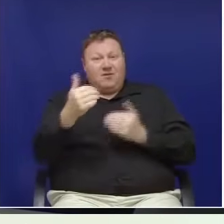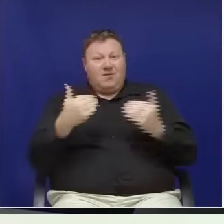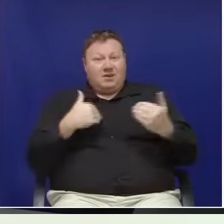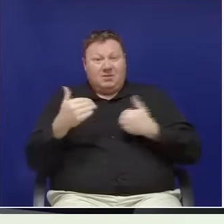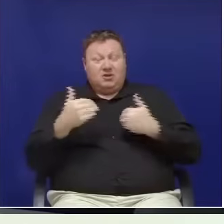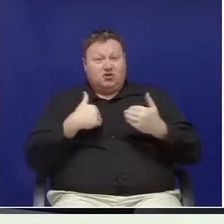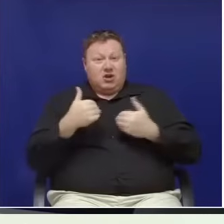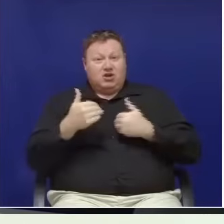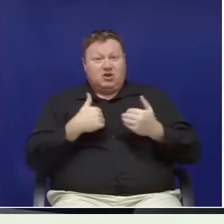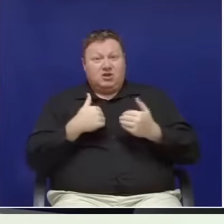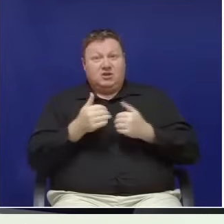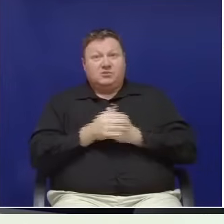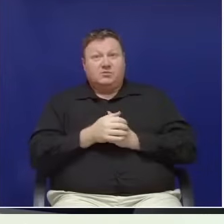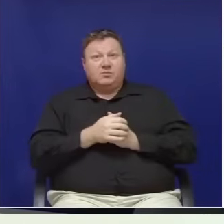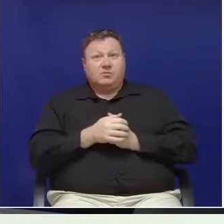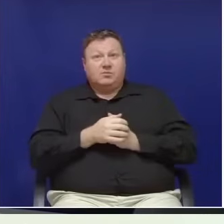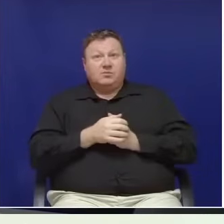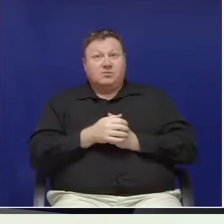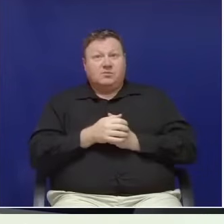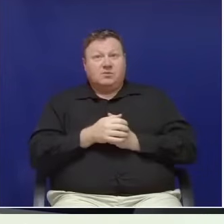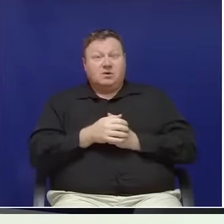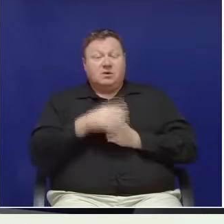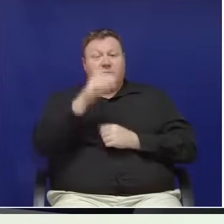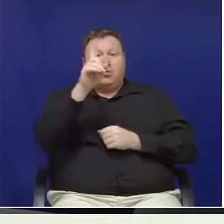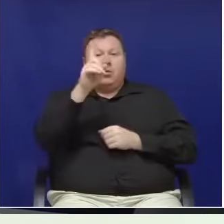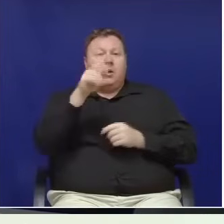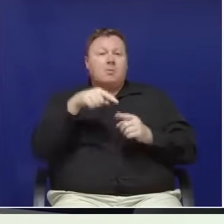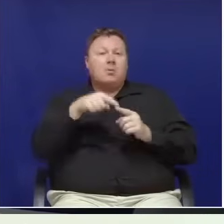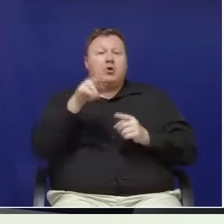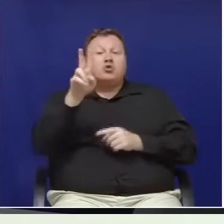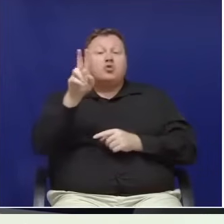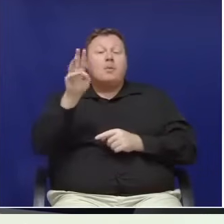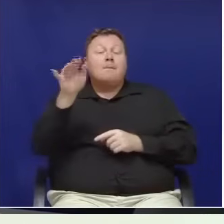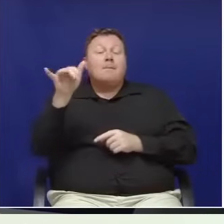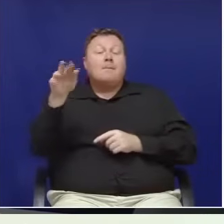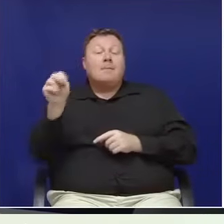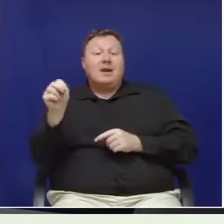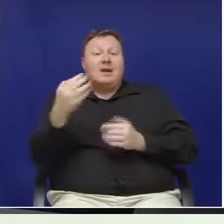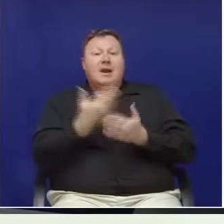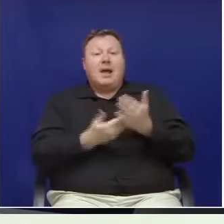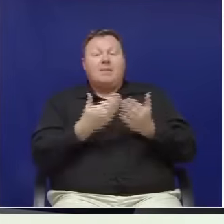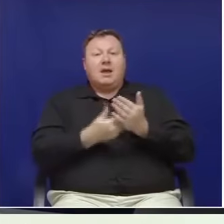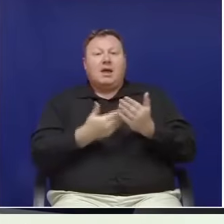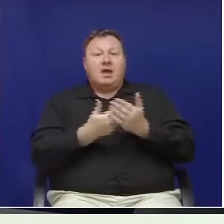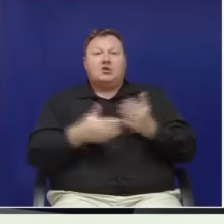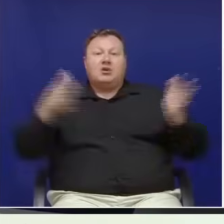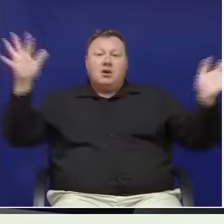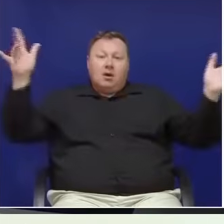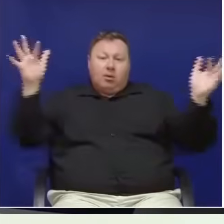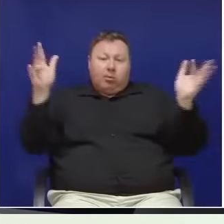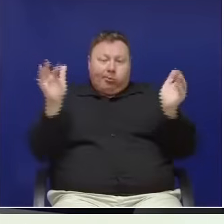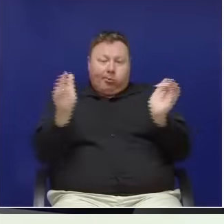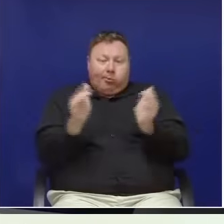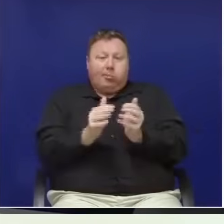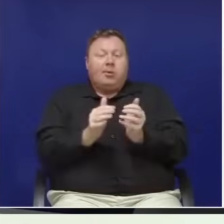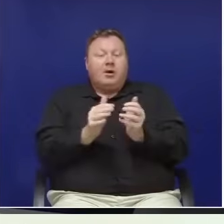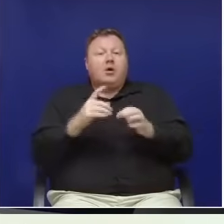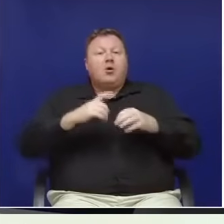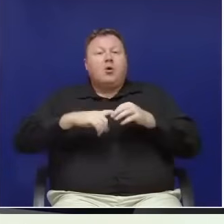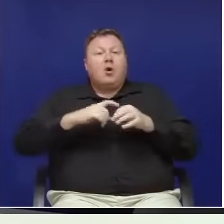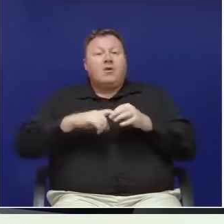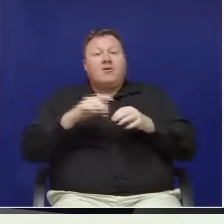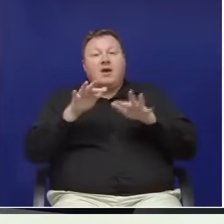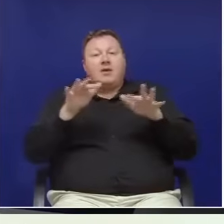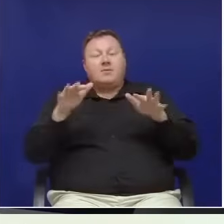administration, to go through 1.2 million applications to ensure that qualifying